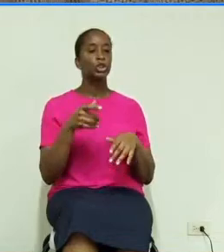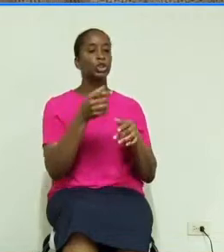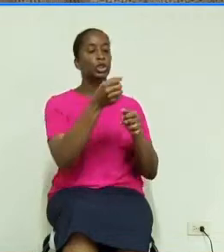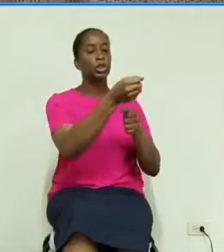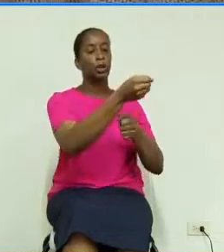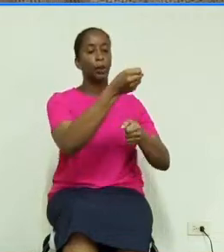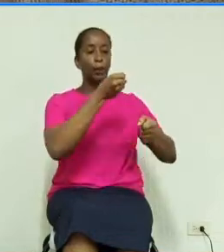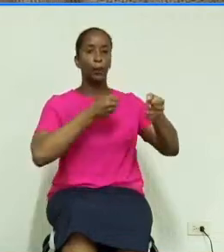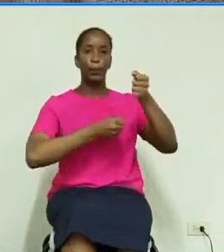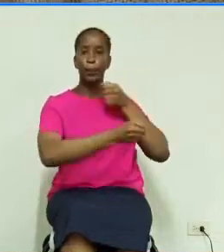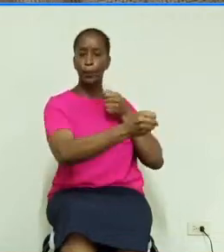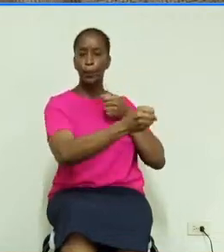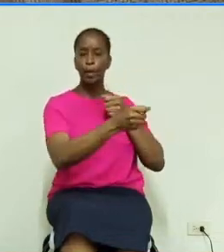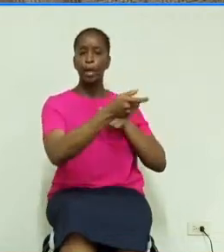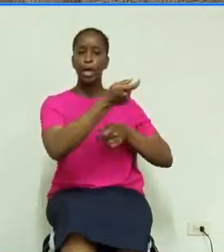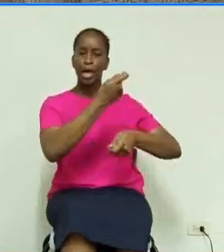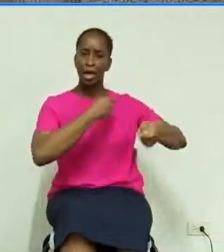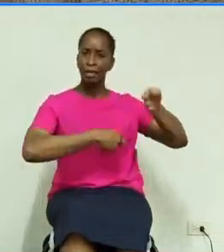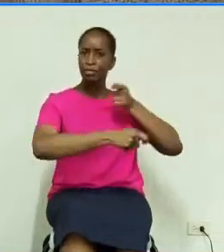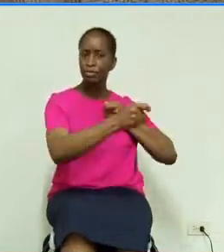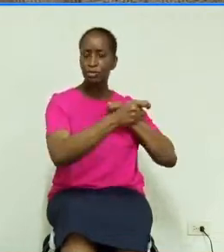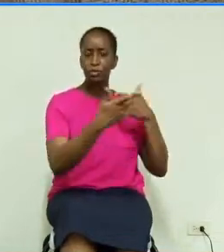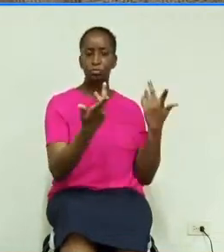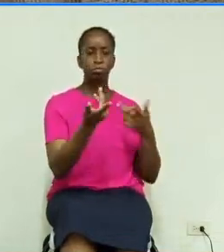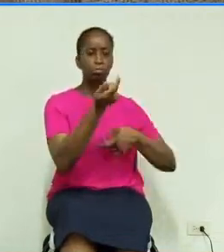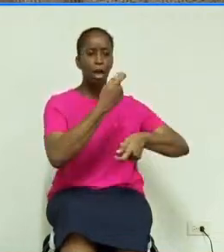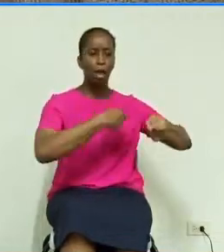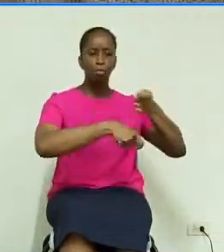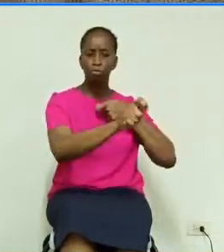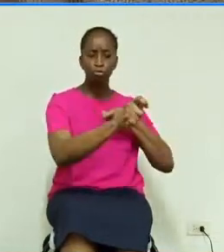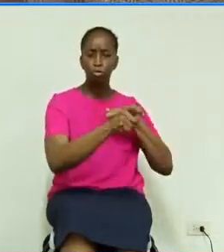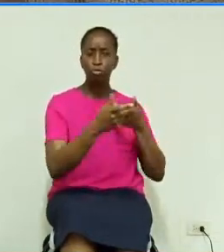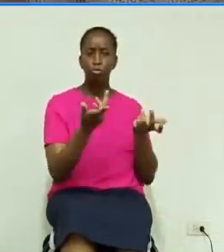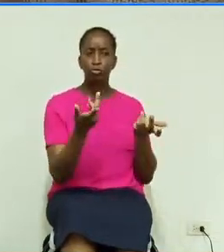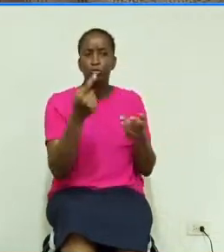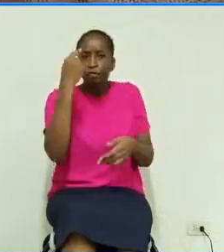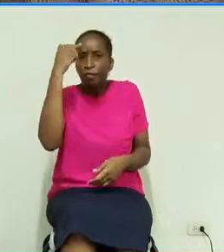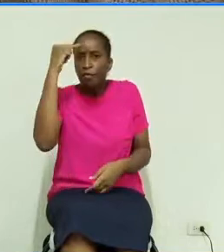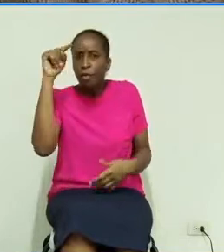having not heard any